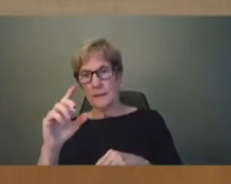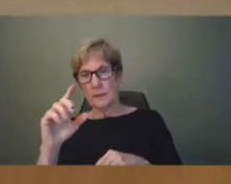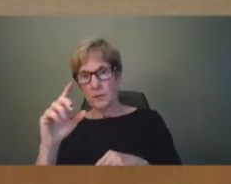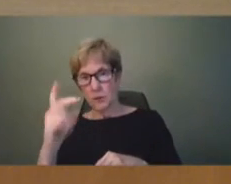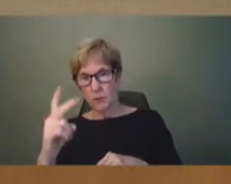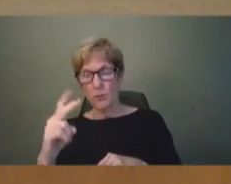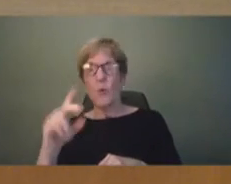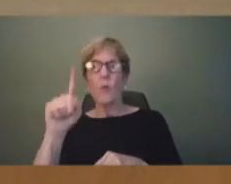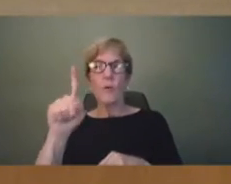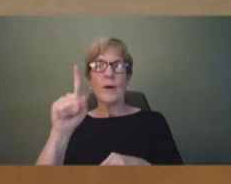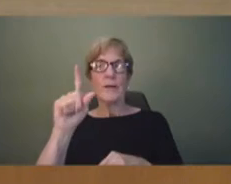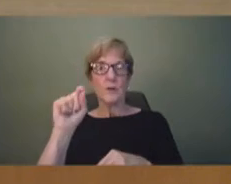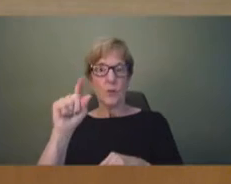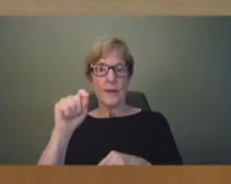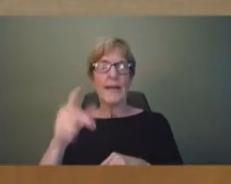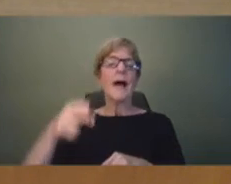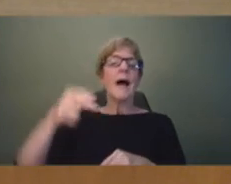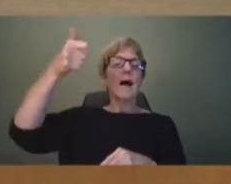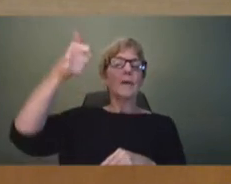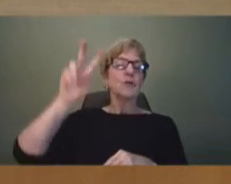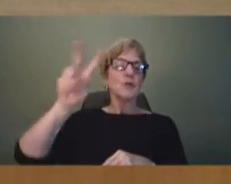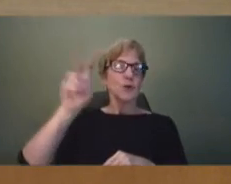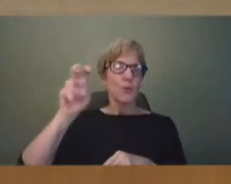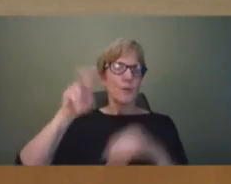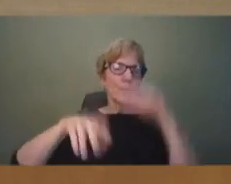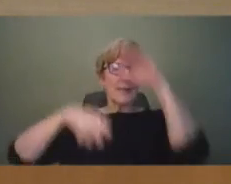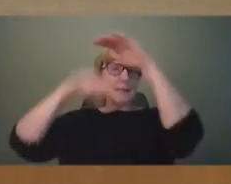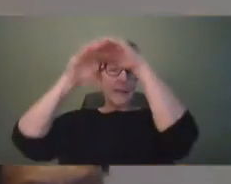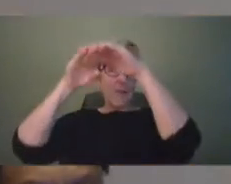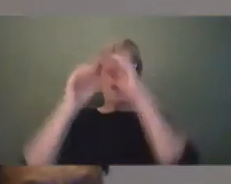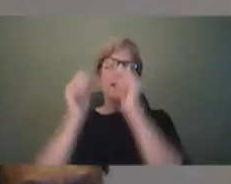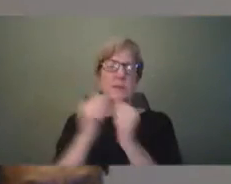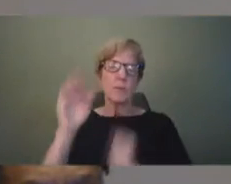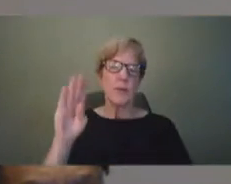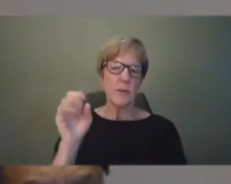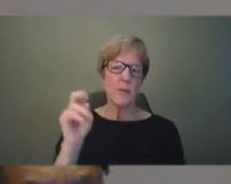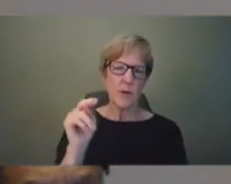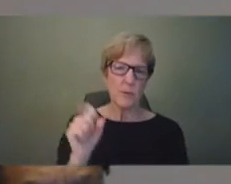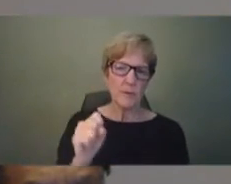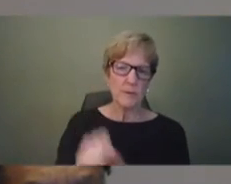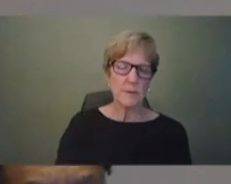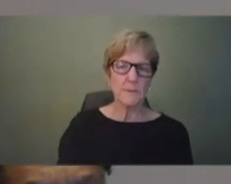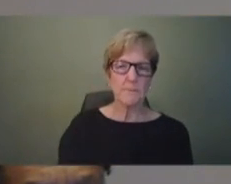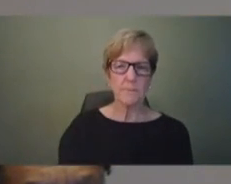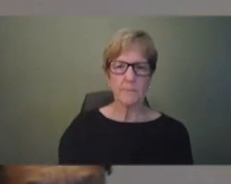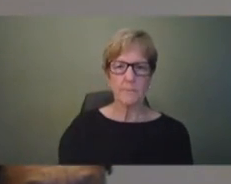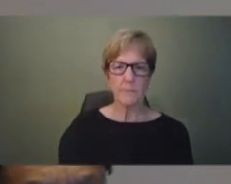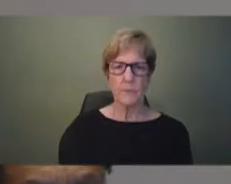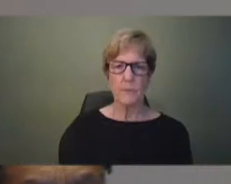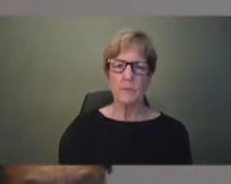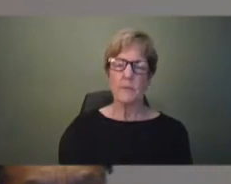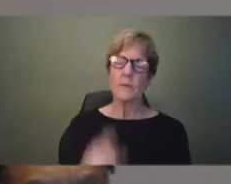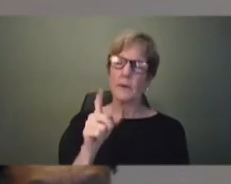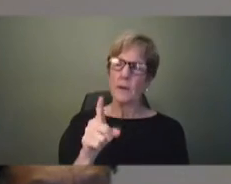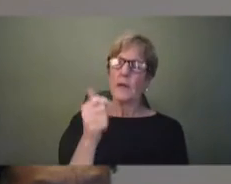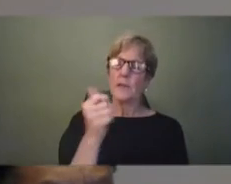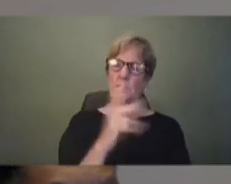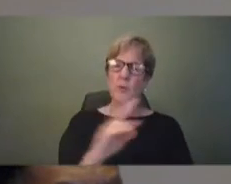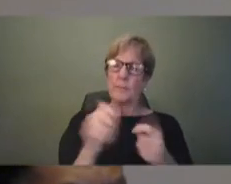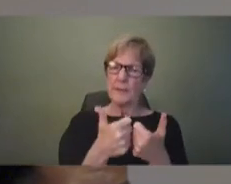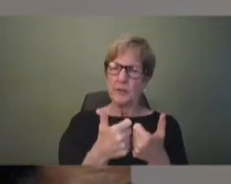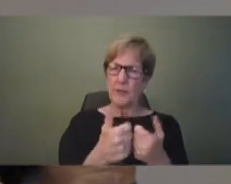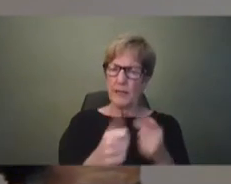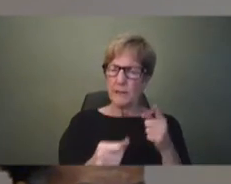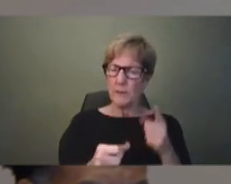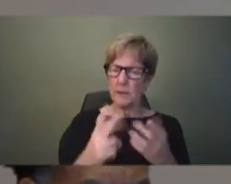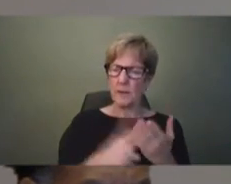goes up to 200 uh as a Max with bonuses so I I think there are a couple challenges with this project